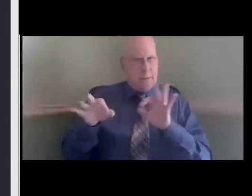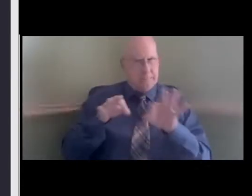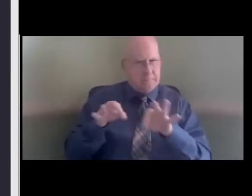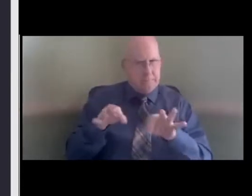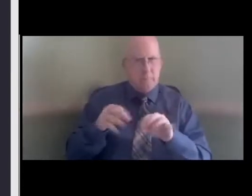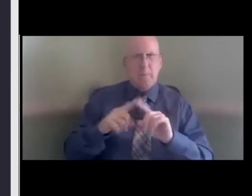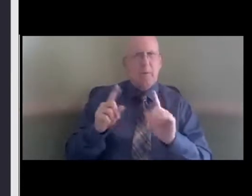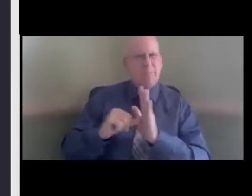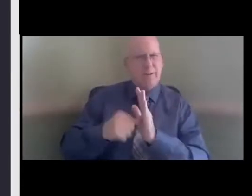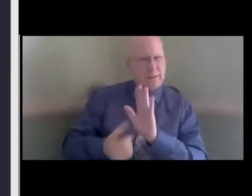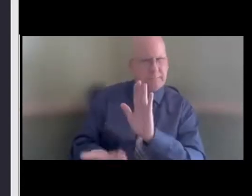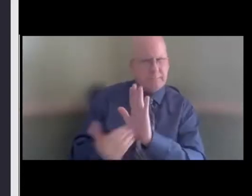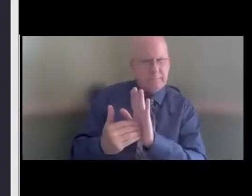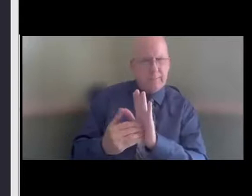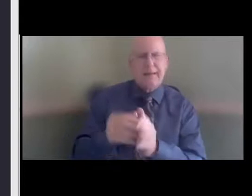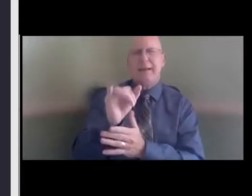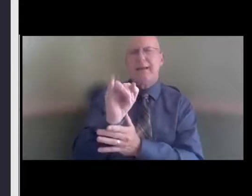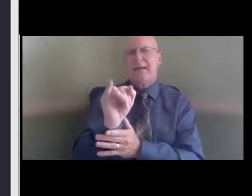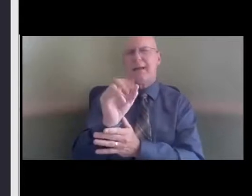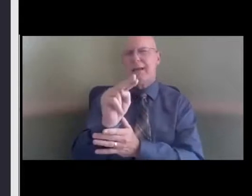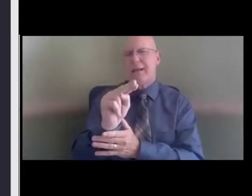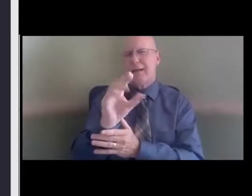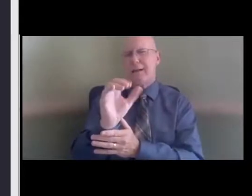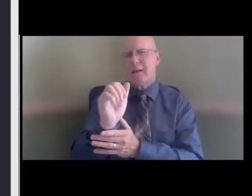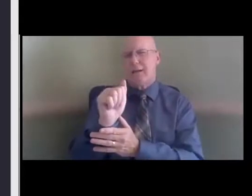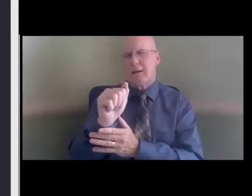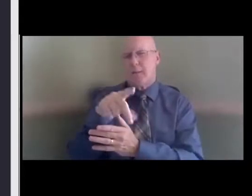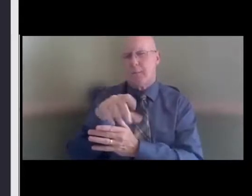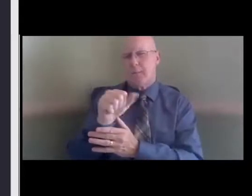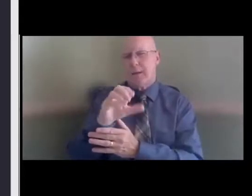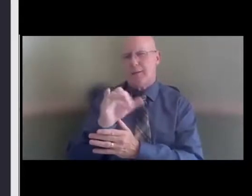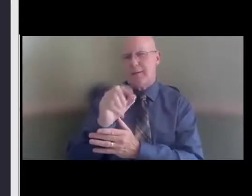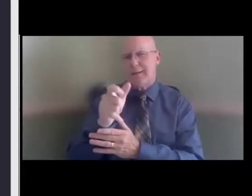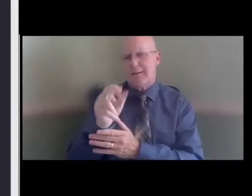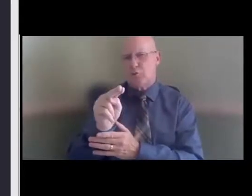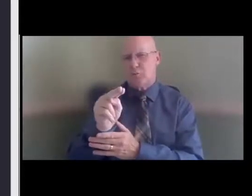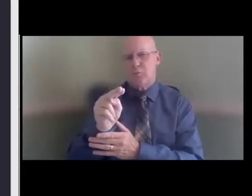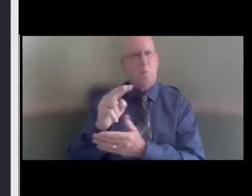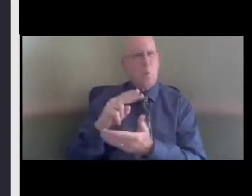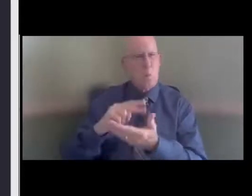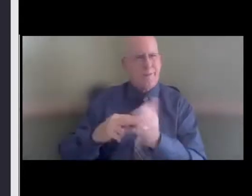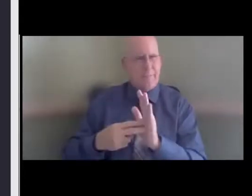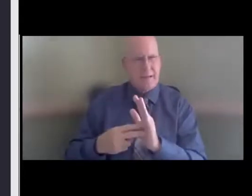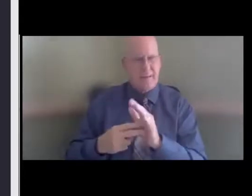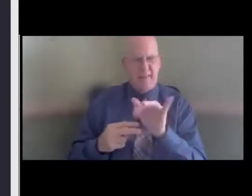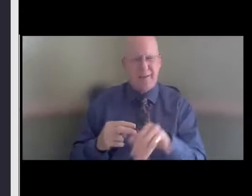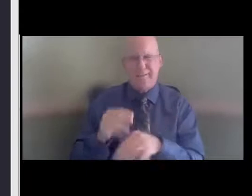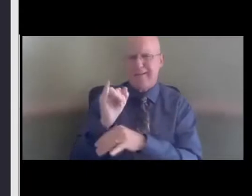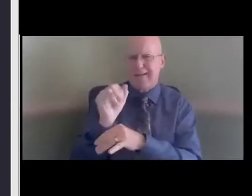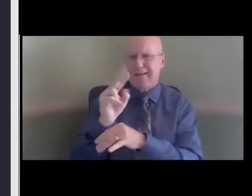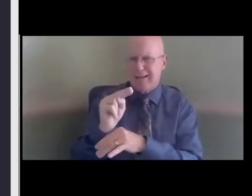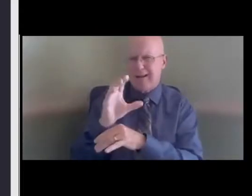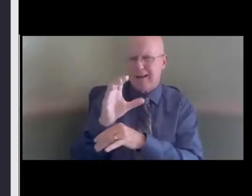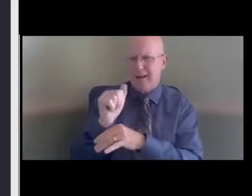reemphasize, so incapacitation, right? The court ultimately decides that. Can you describe what is incapacitated? What was